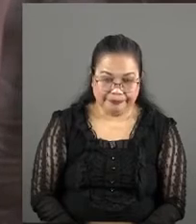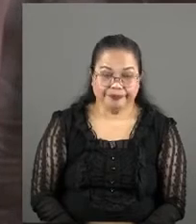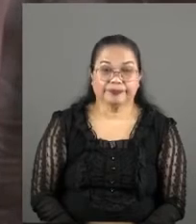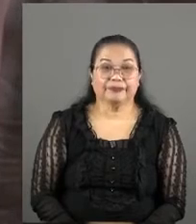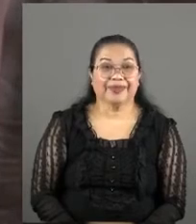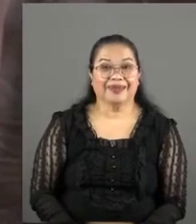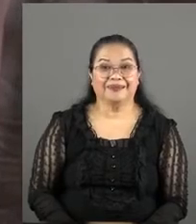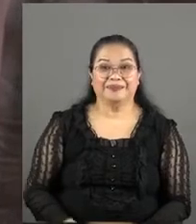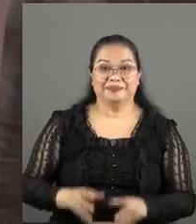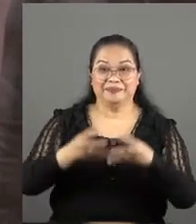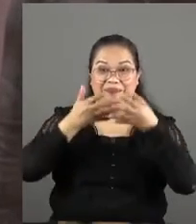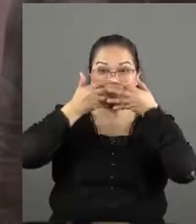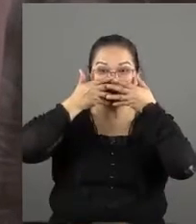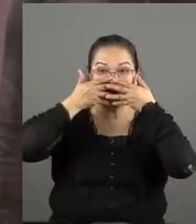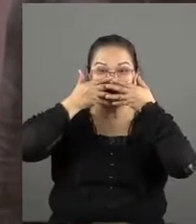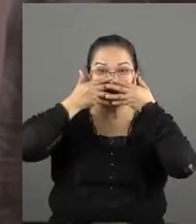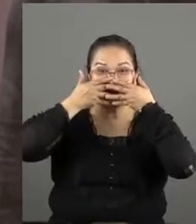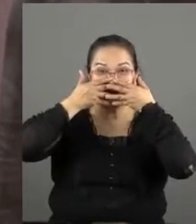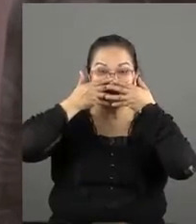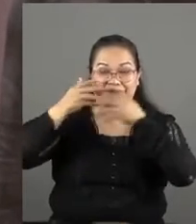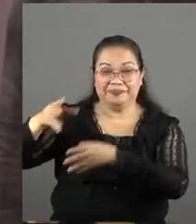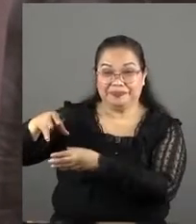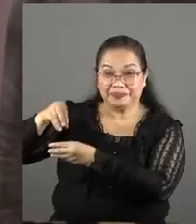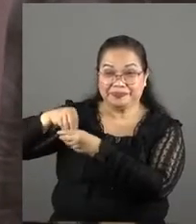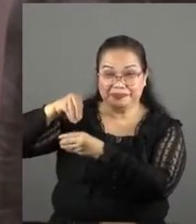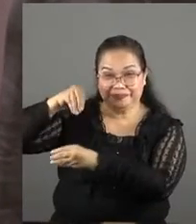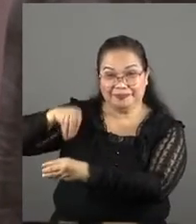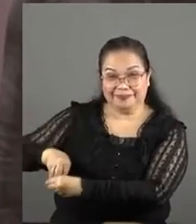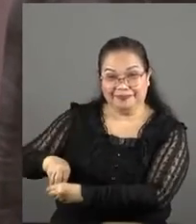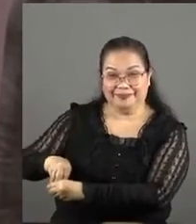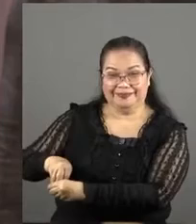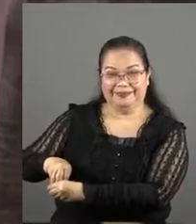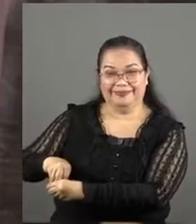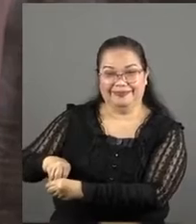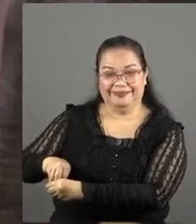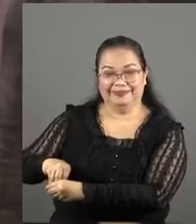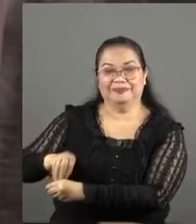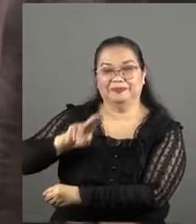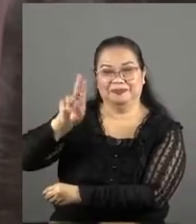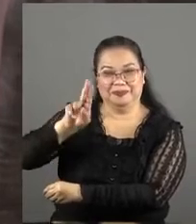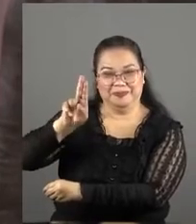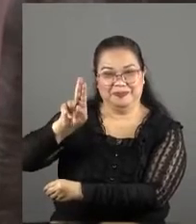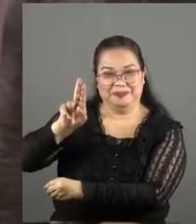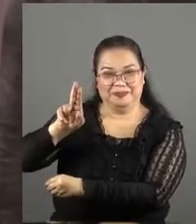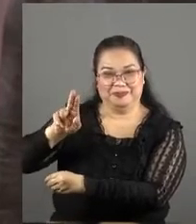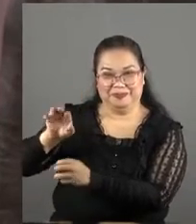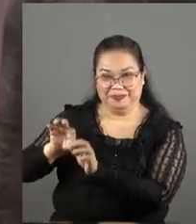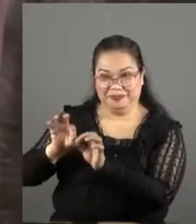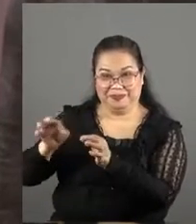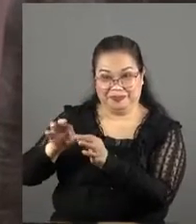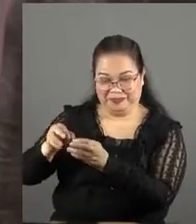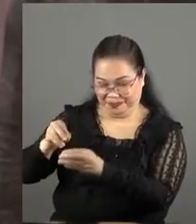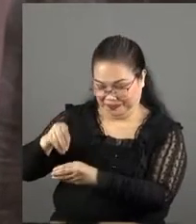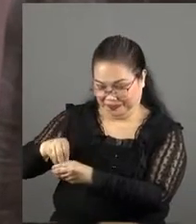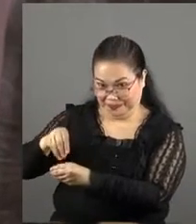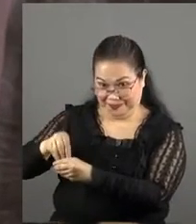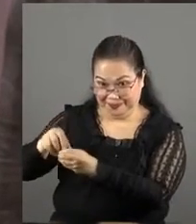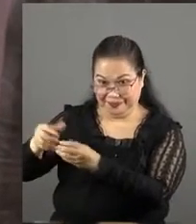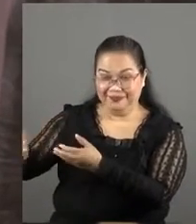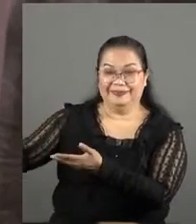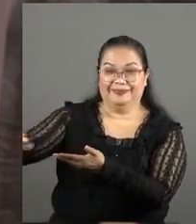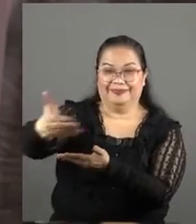Please put back your, in the pockets beside you, the used elements so that our ushers can gather